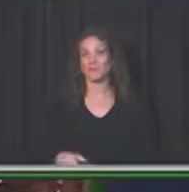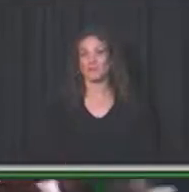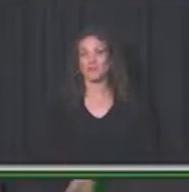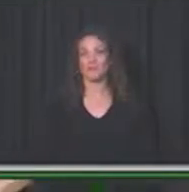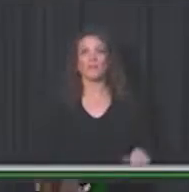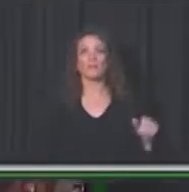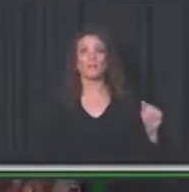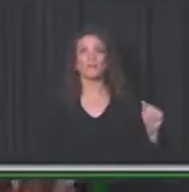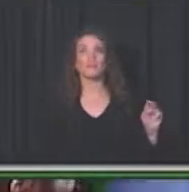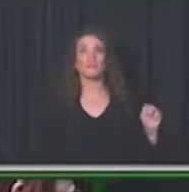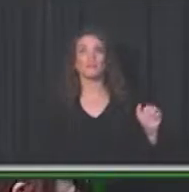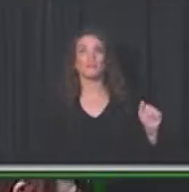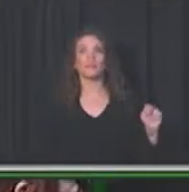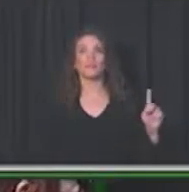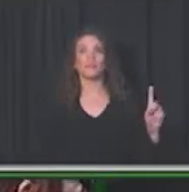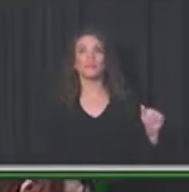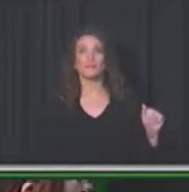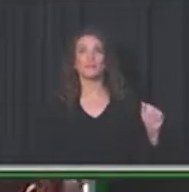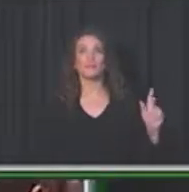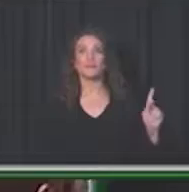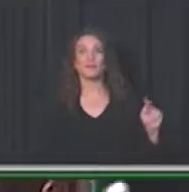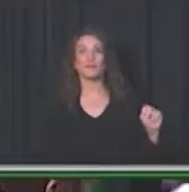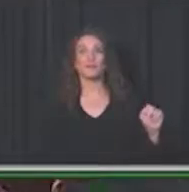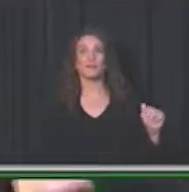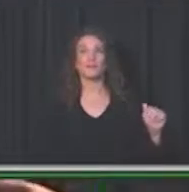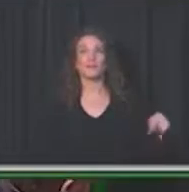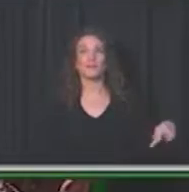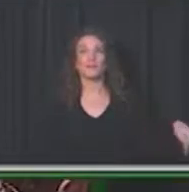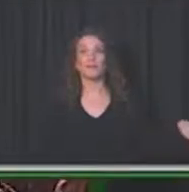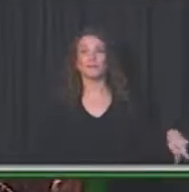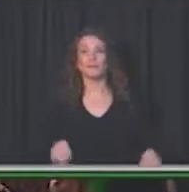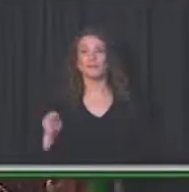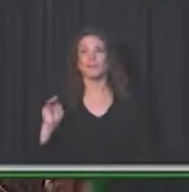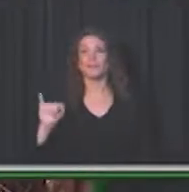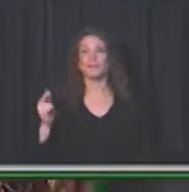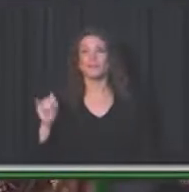Amanda Knapp. Margie Lucia Cueva.